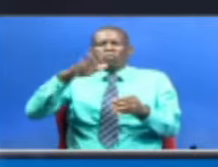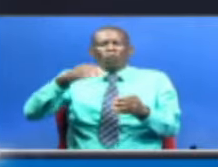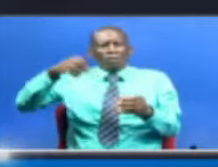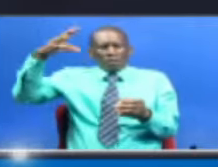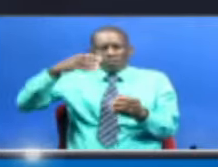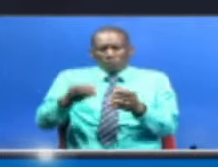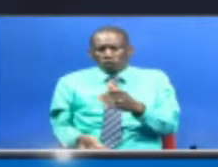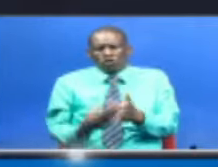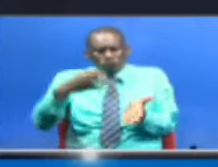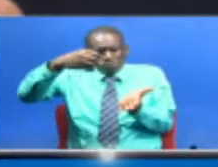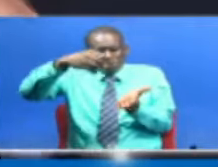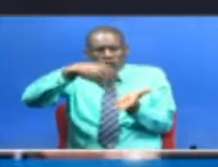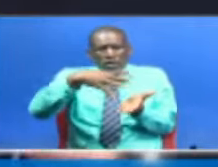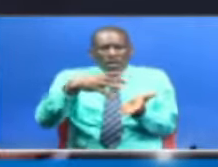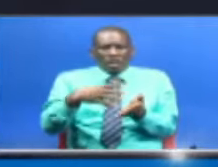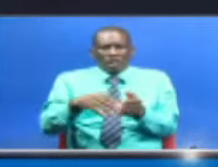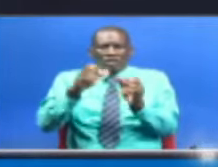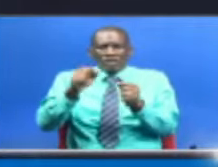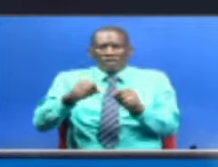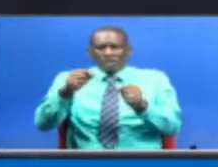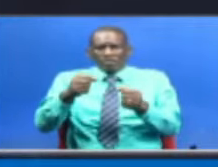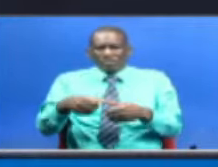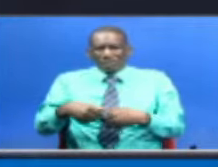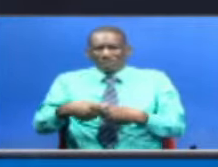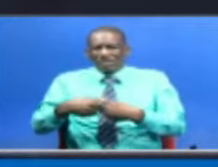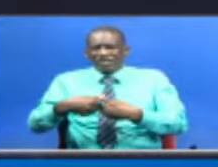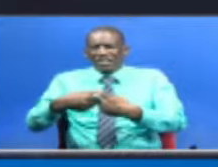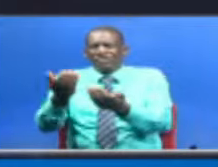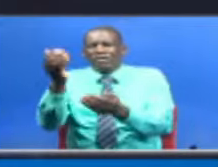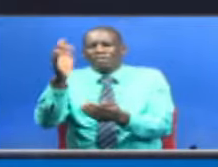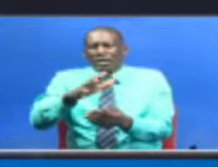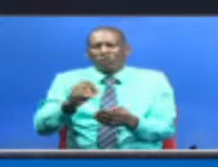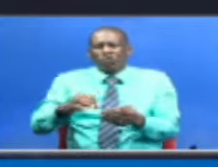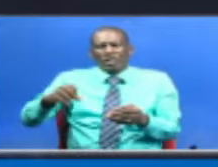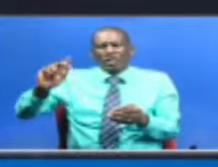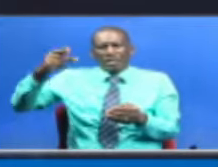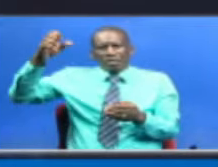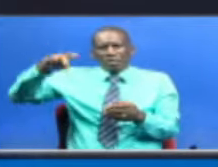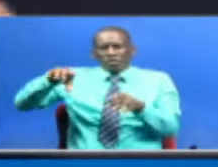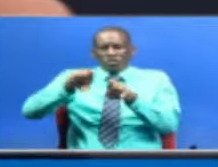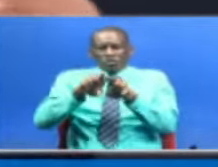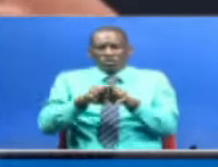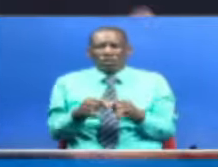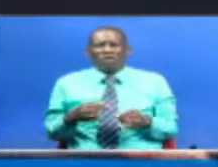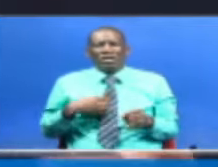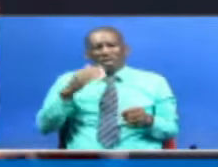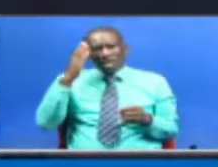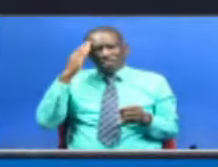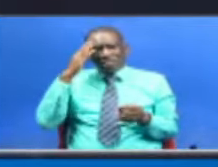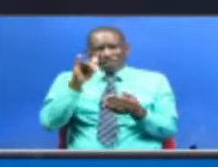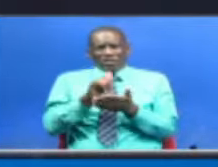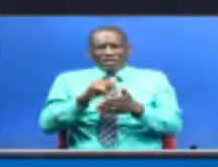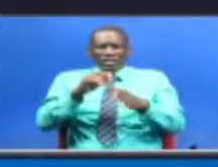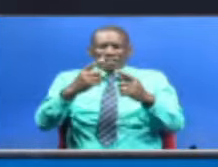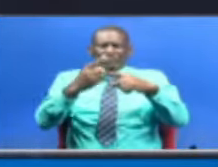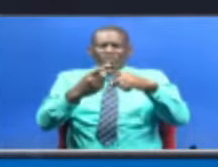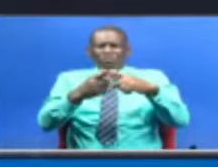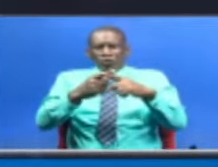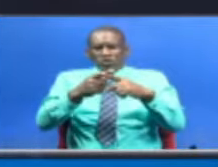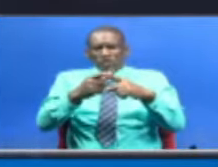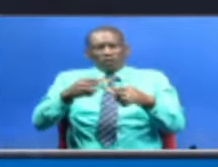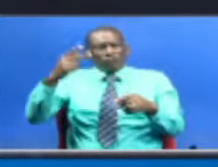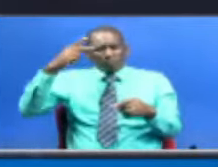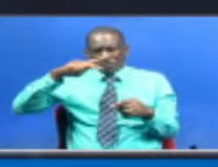solar installations will be able to be taken back into the grid as well. Mm. So I think that's a very positive kind of